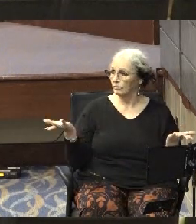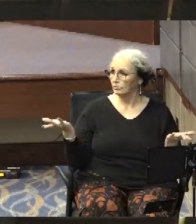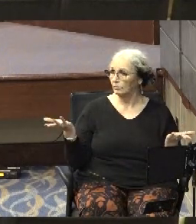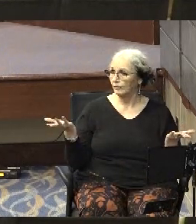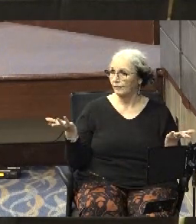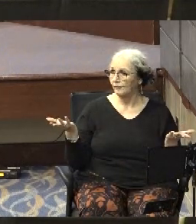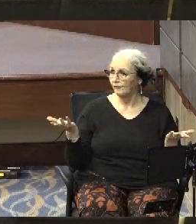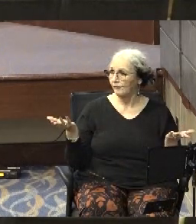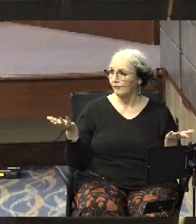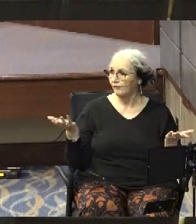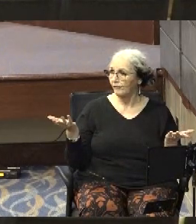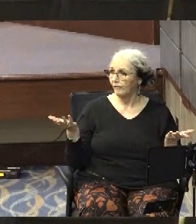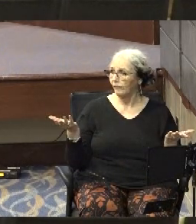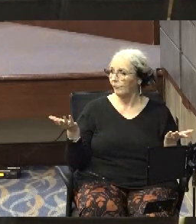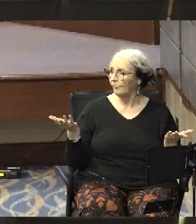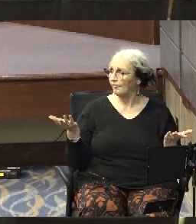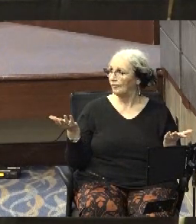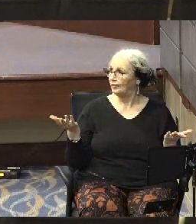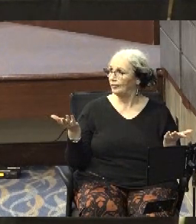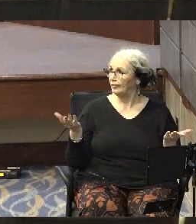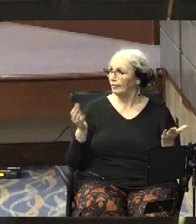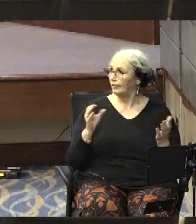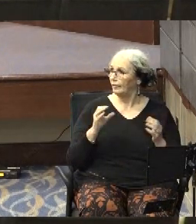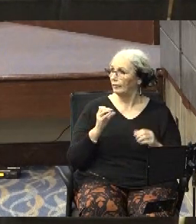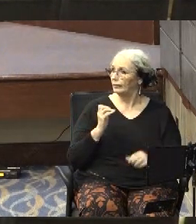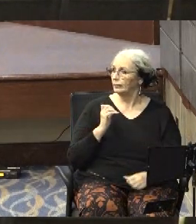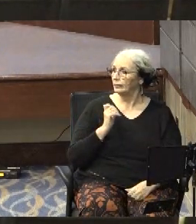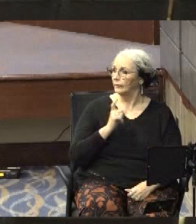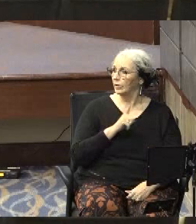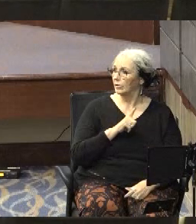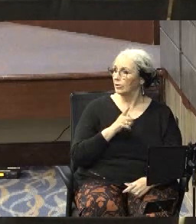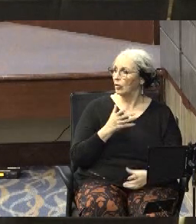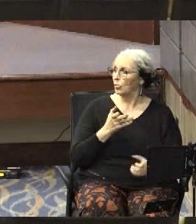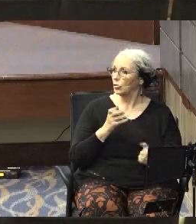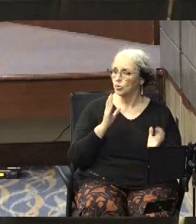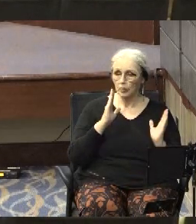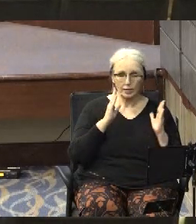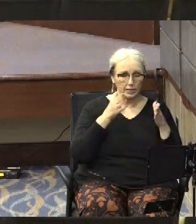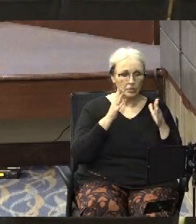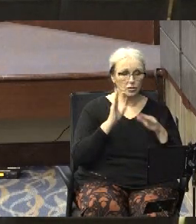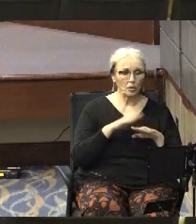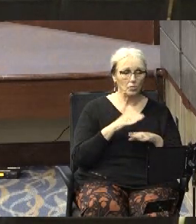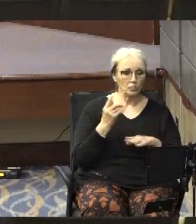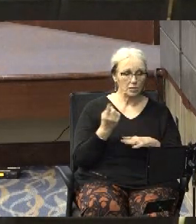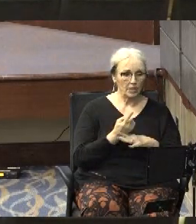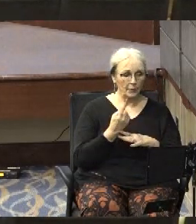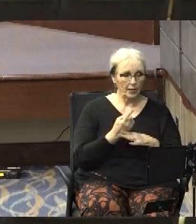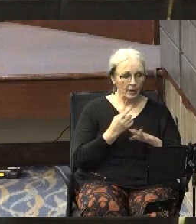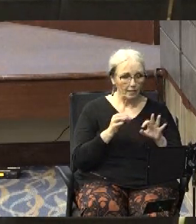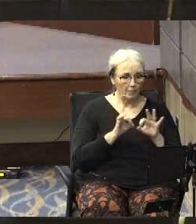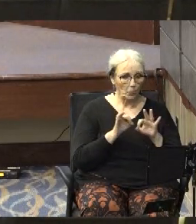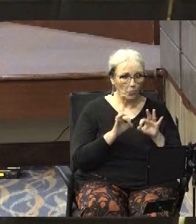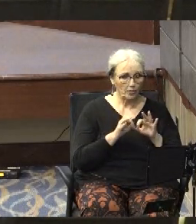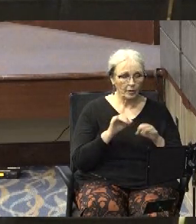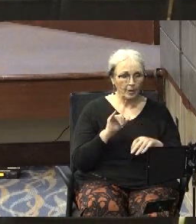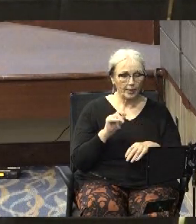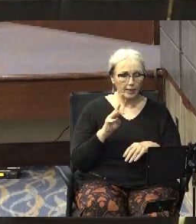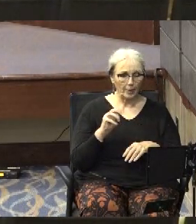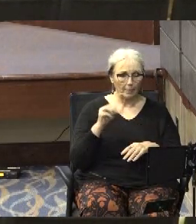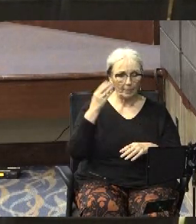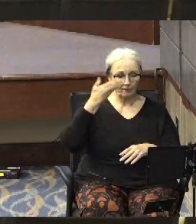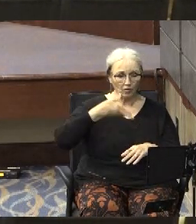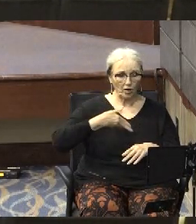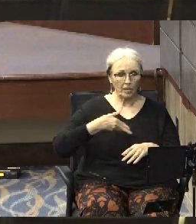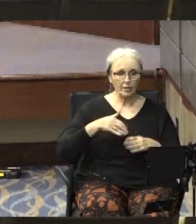this item? Council, I wanted to draw your attention to something that's pertinent. This item that's a in front of you is